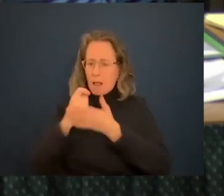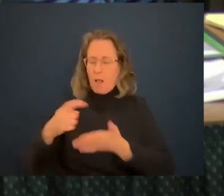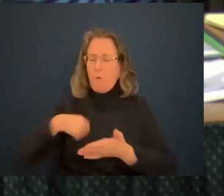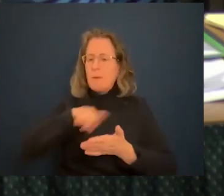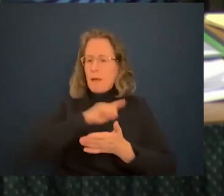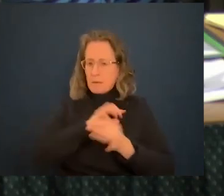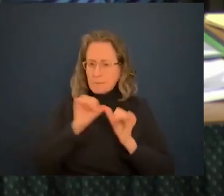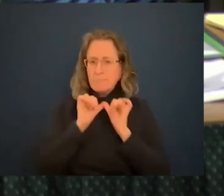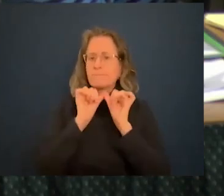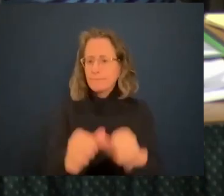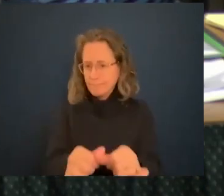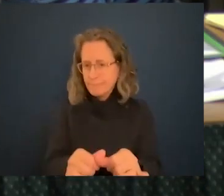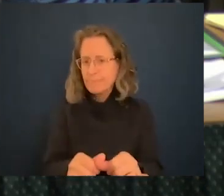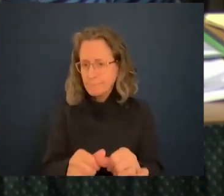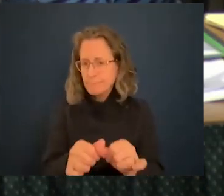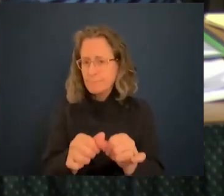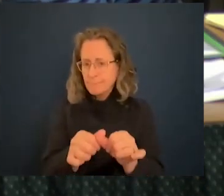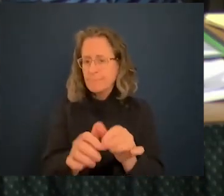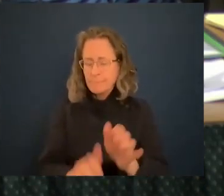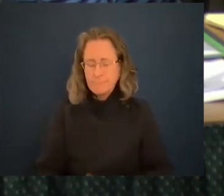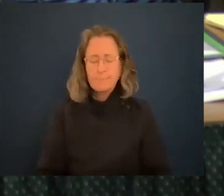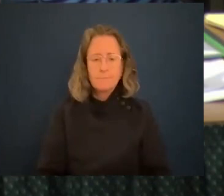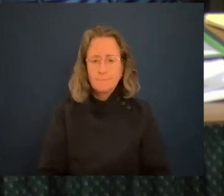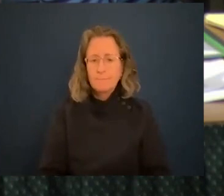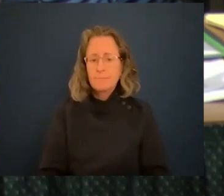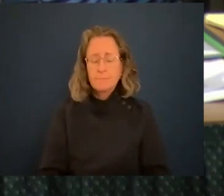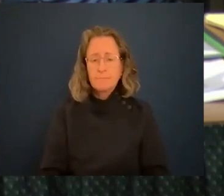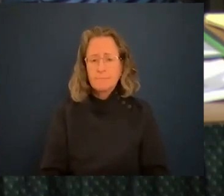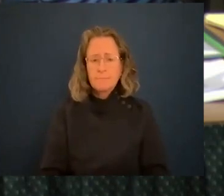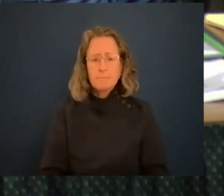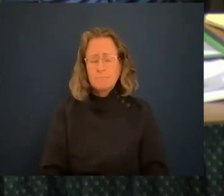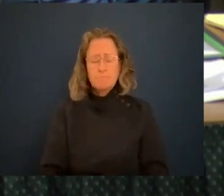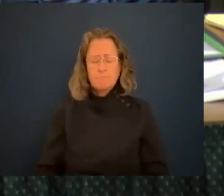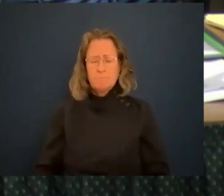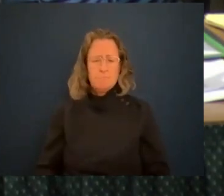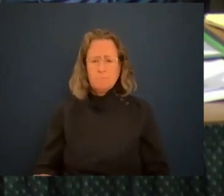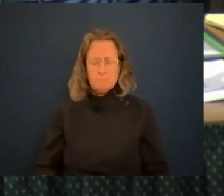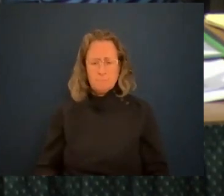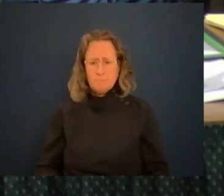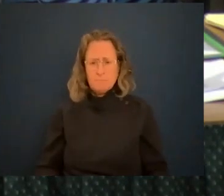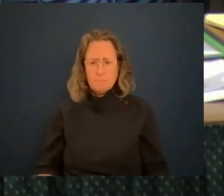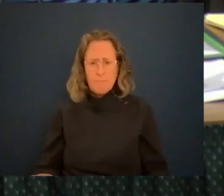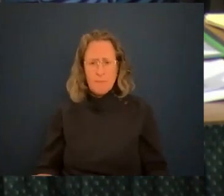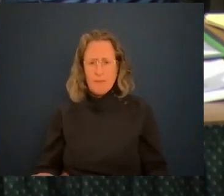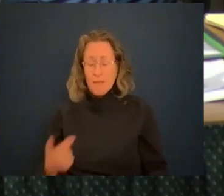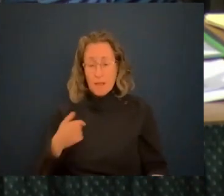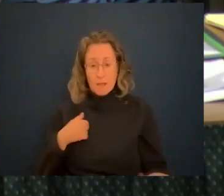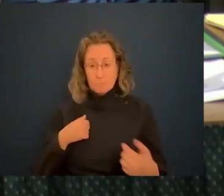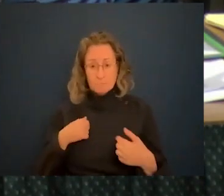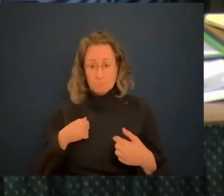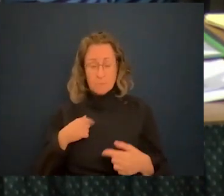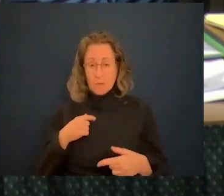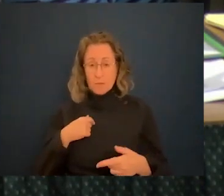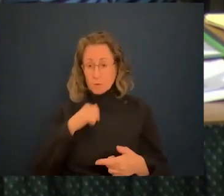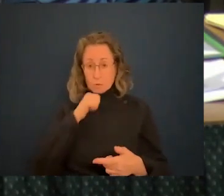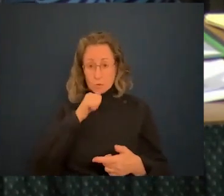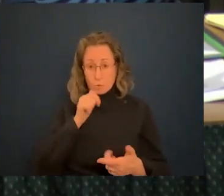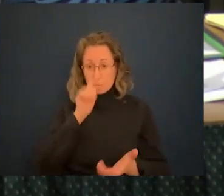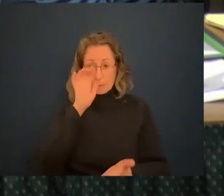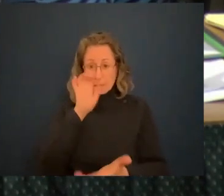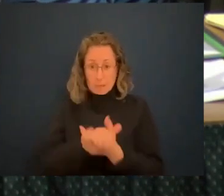so I just don't think that we're in the in in any way prepared